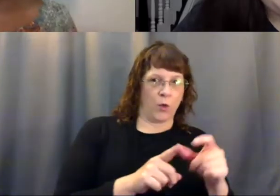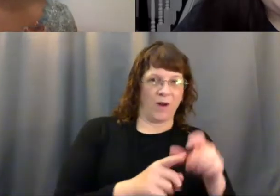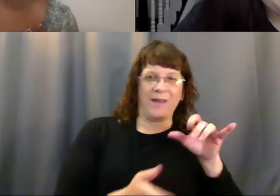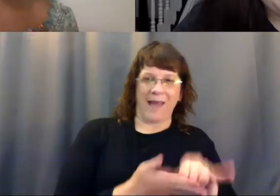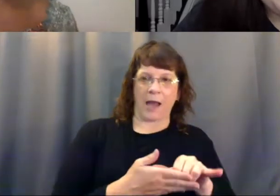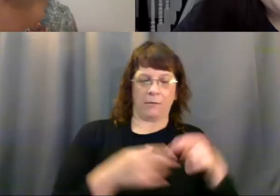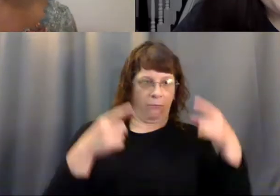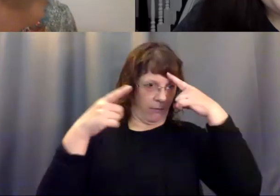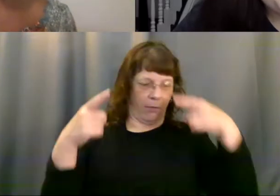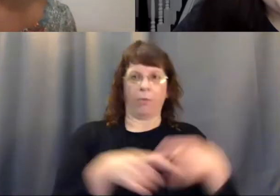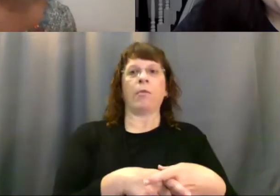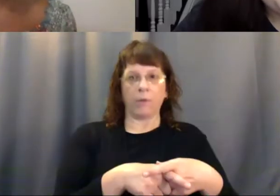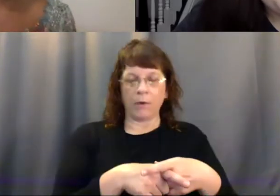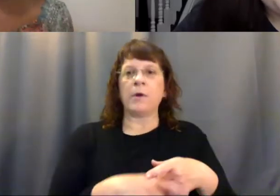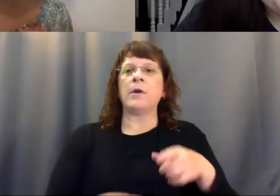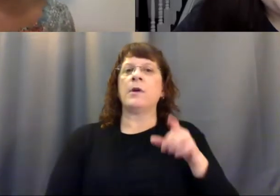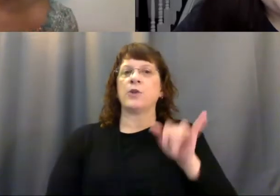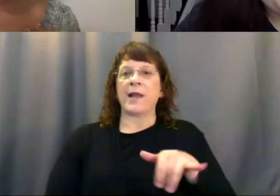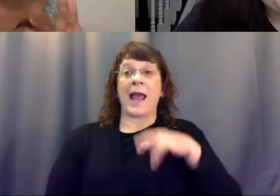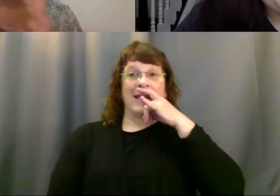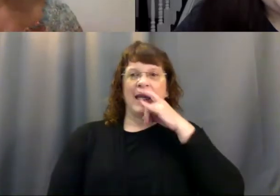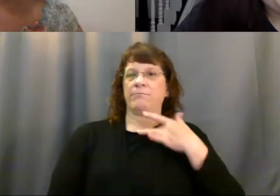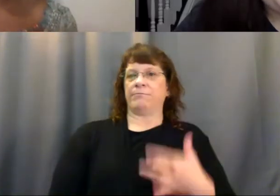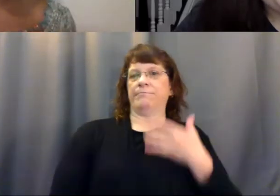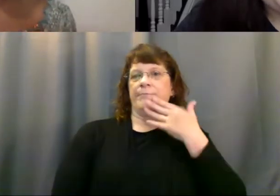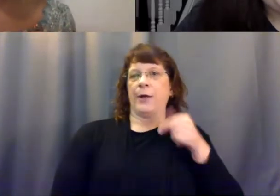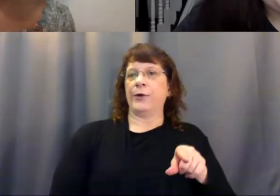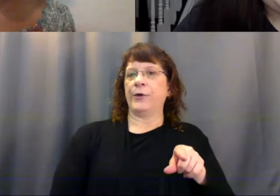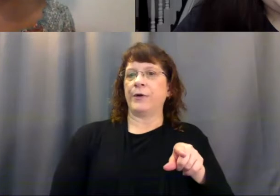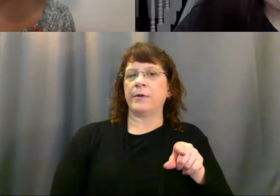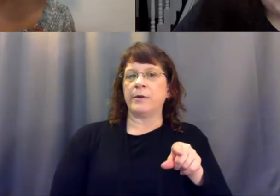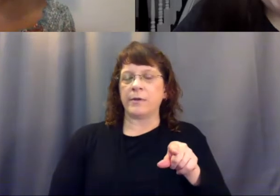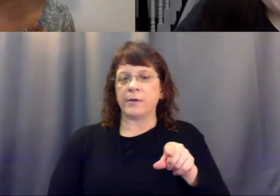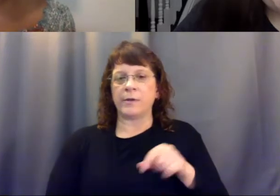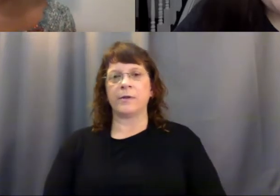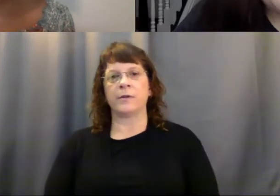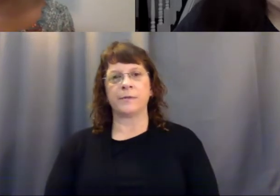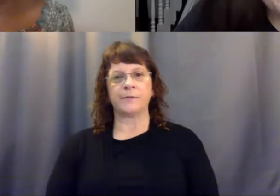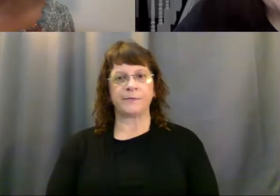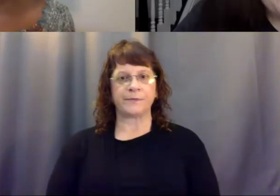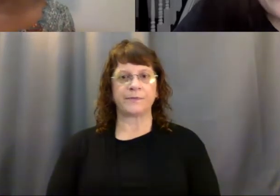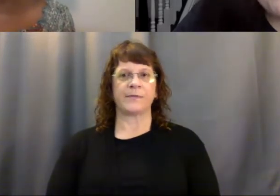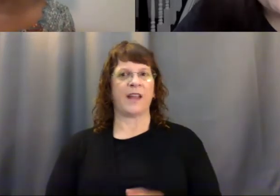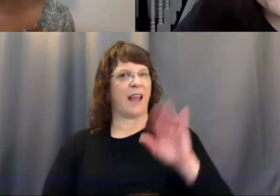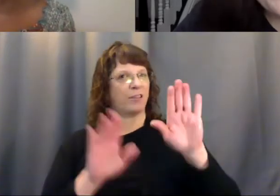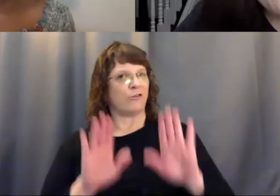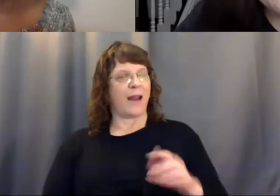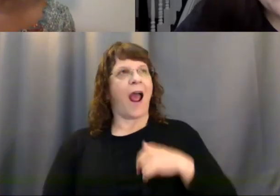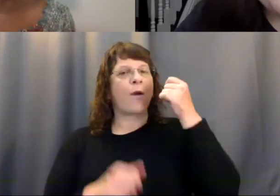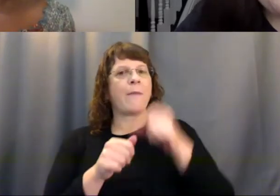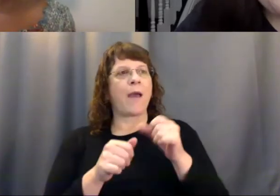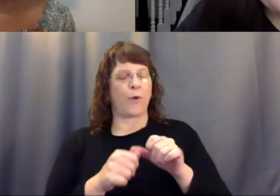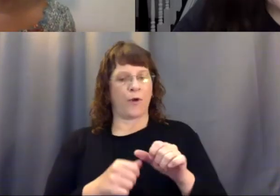conflicting. So kids between a particular age tend to be better at that. Yeah. That's great. I remember, so when I